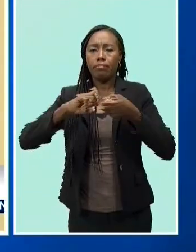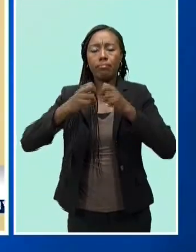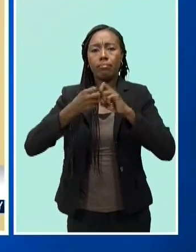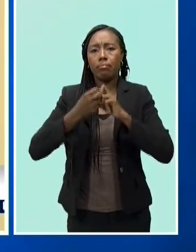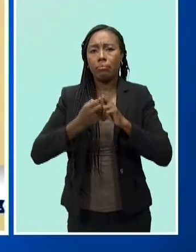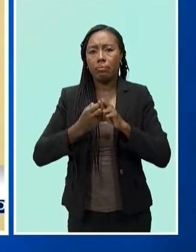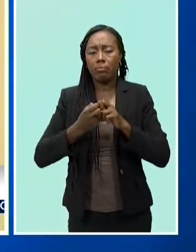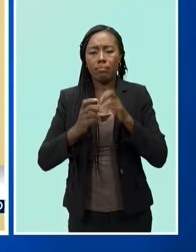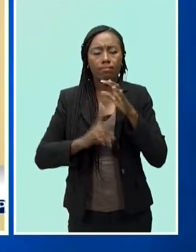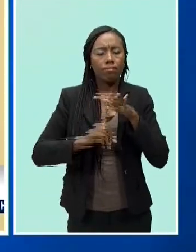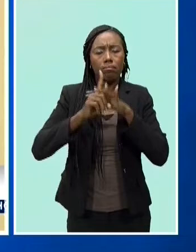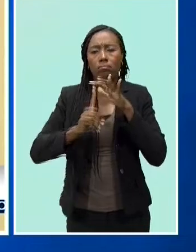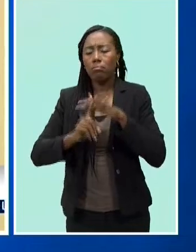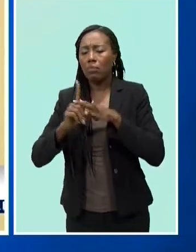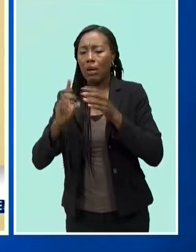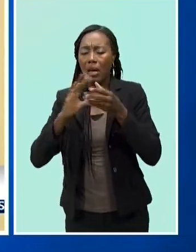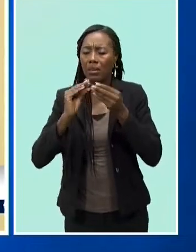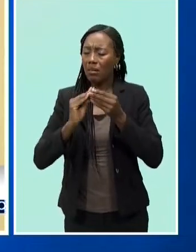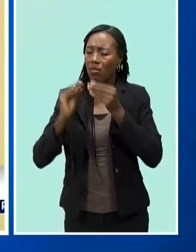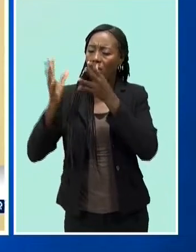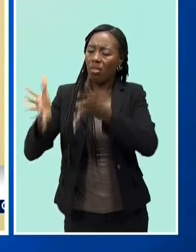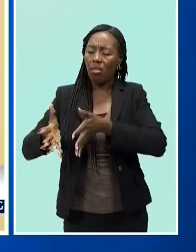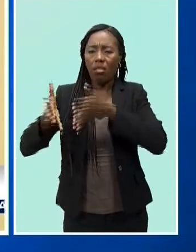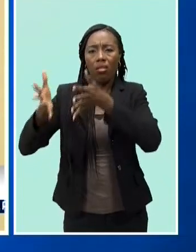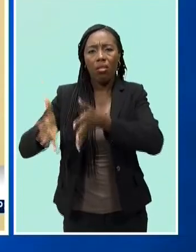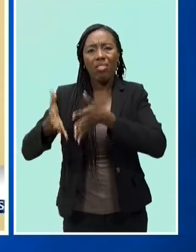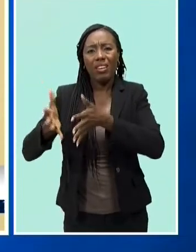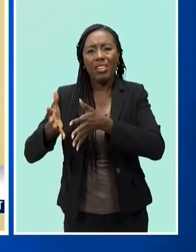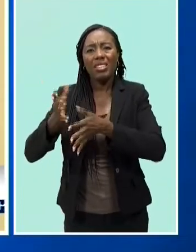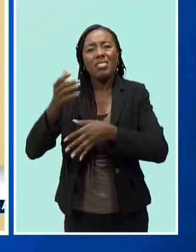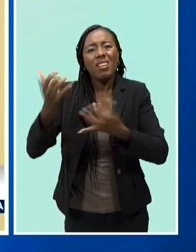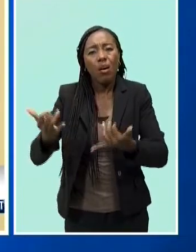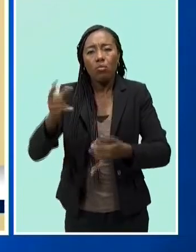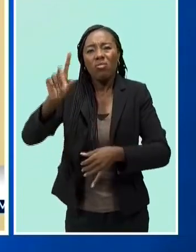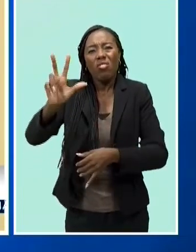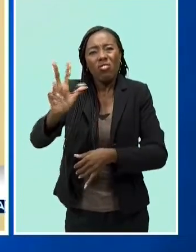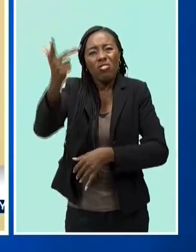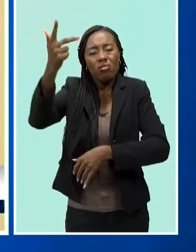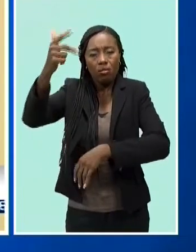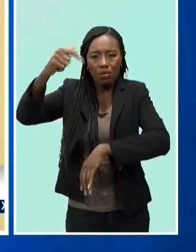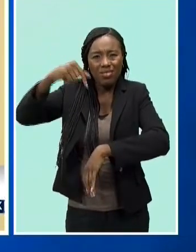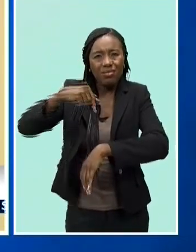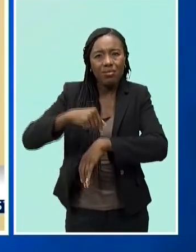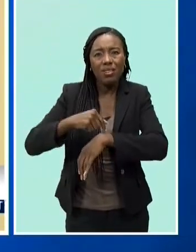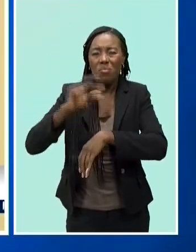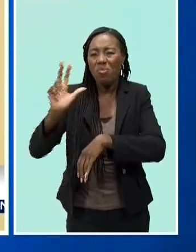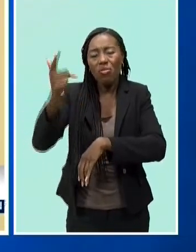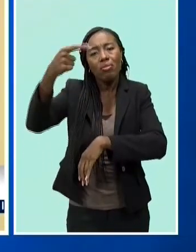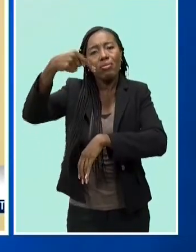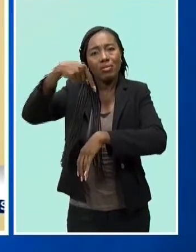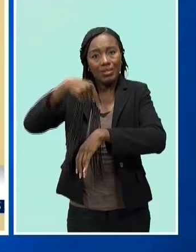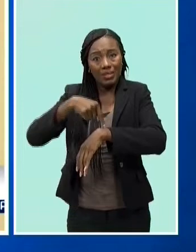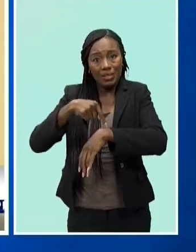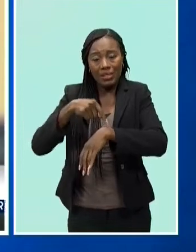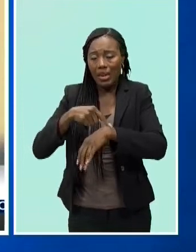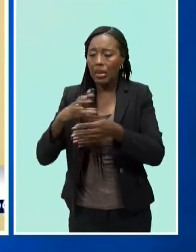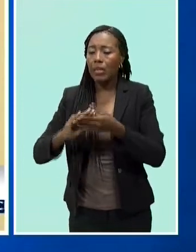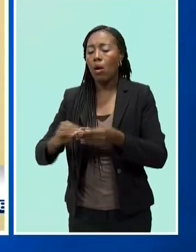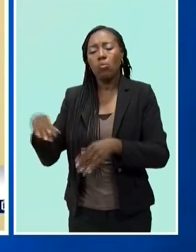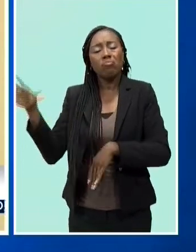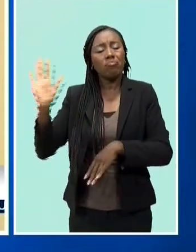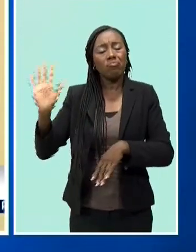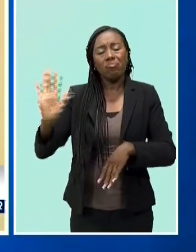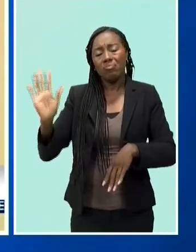and noting that the related detention is the 3rd case in which a waiver of jurisdiction has been